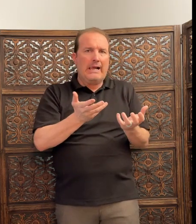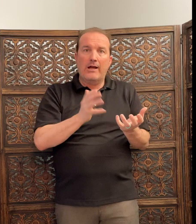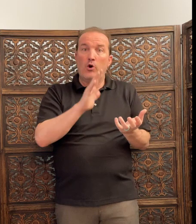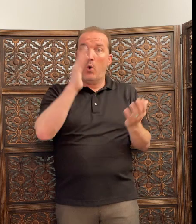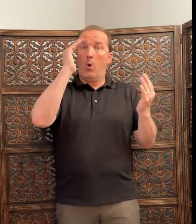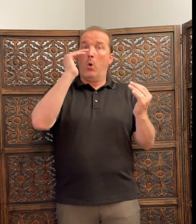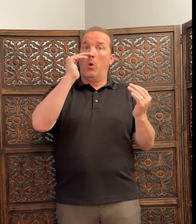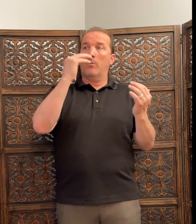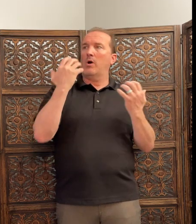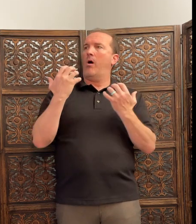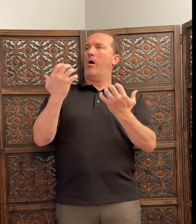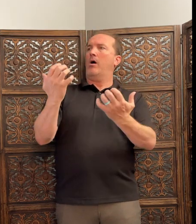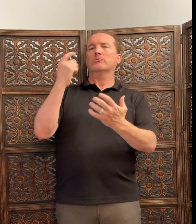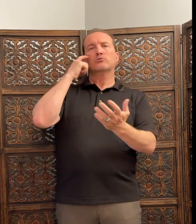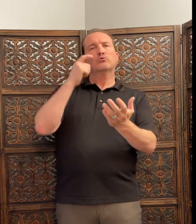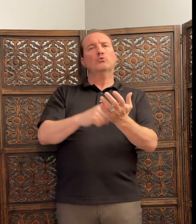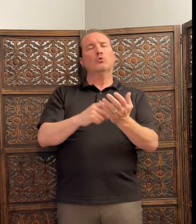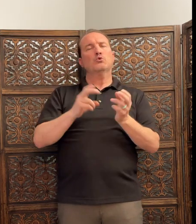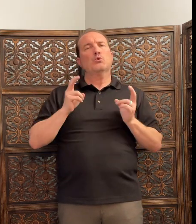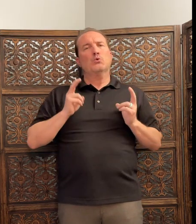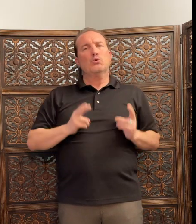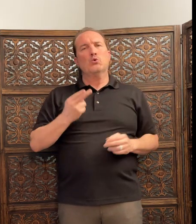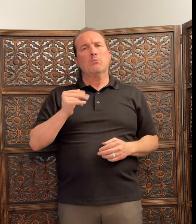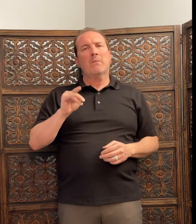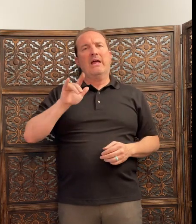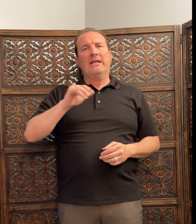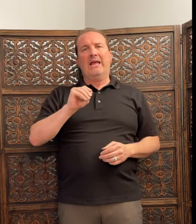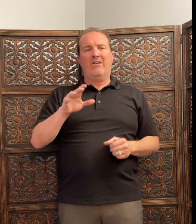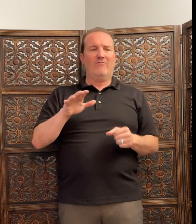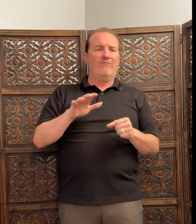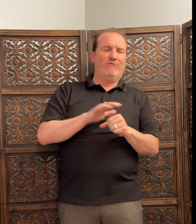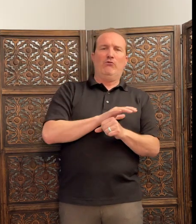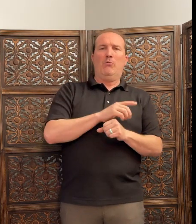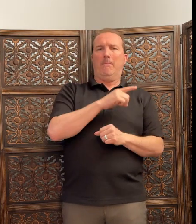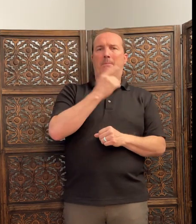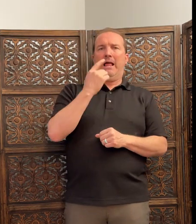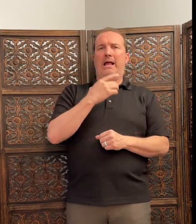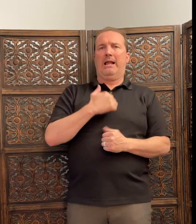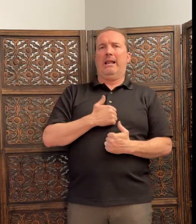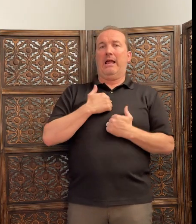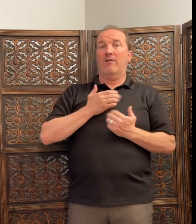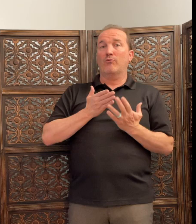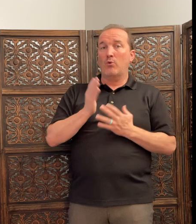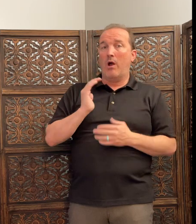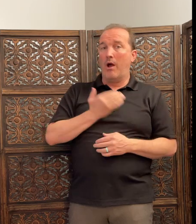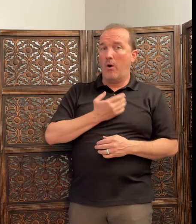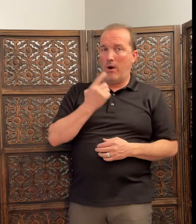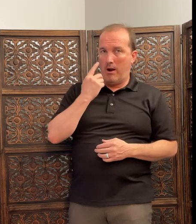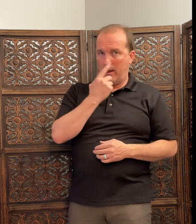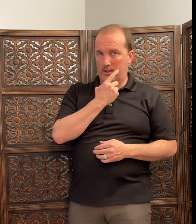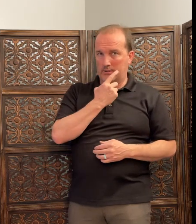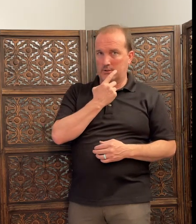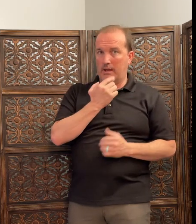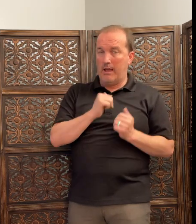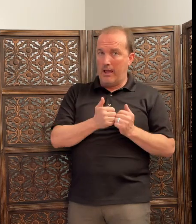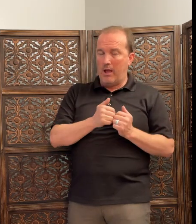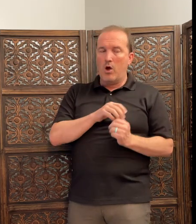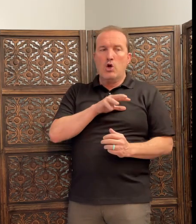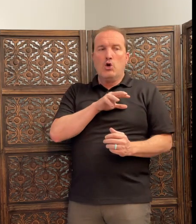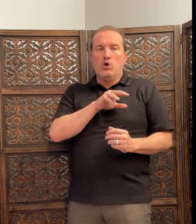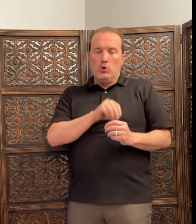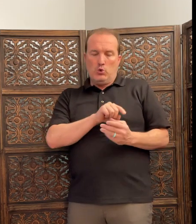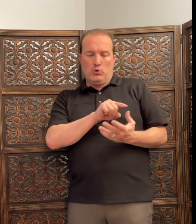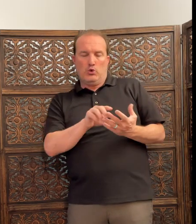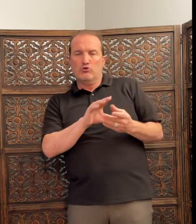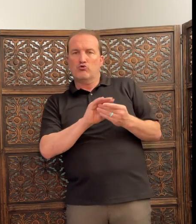situations. Her hope was that audiences would see the humanity and fullness of Black life through our own eyes.